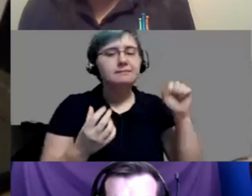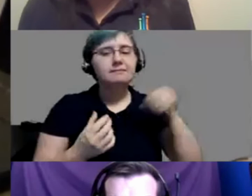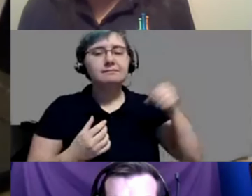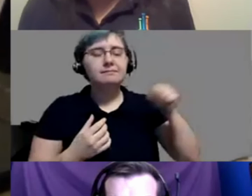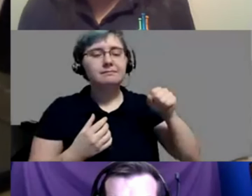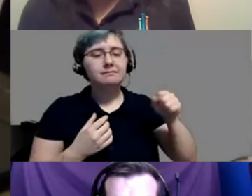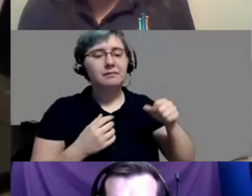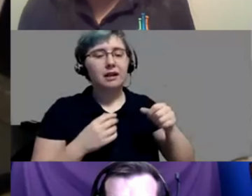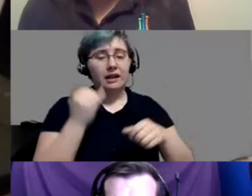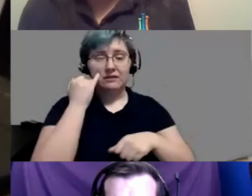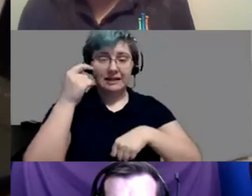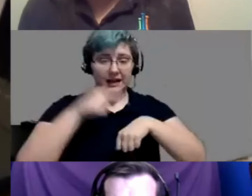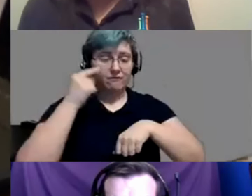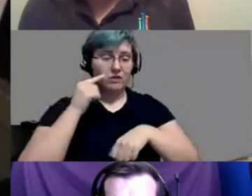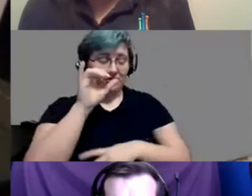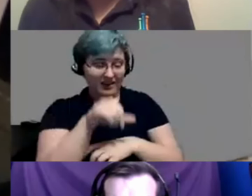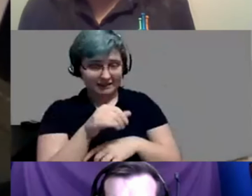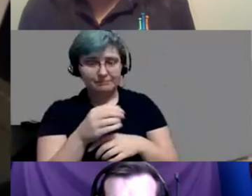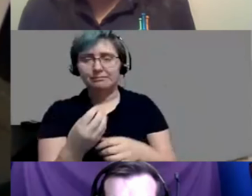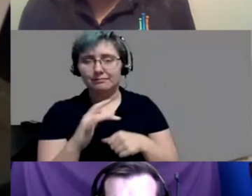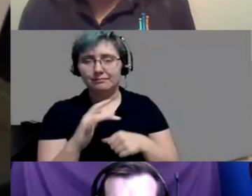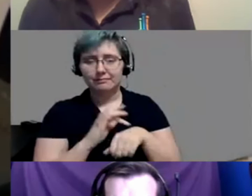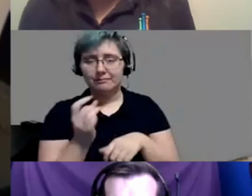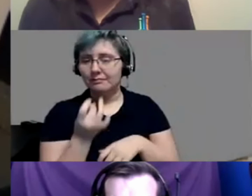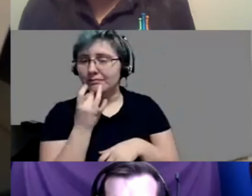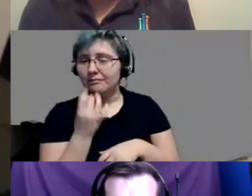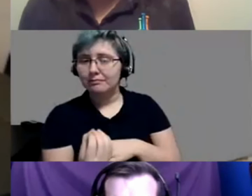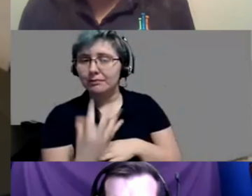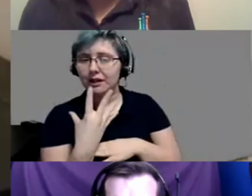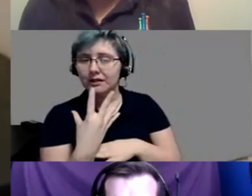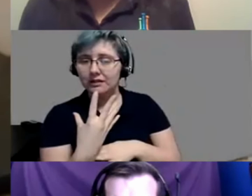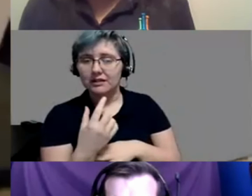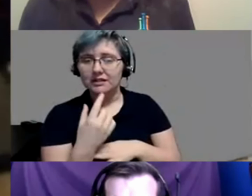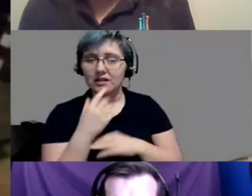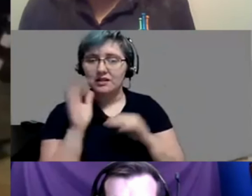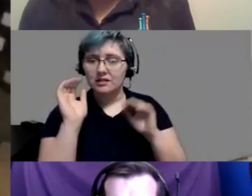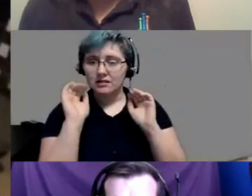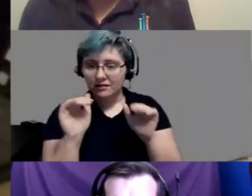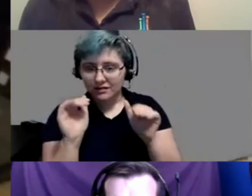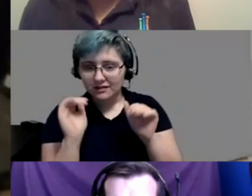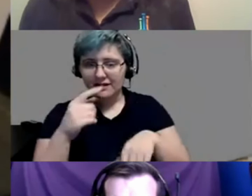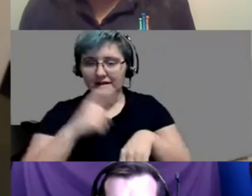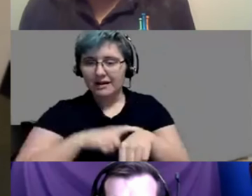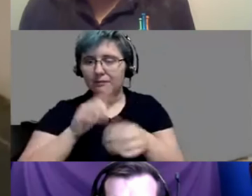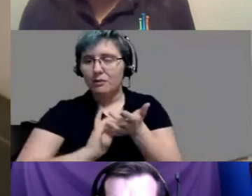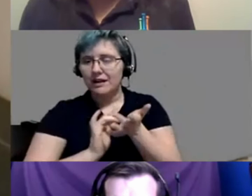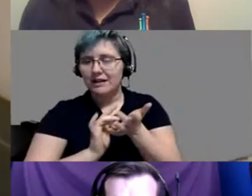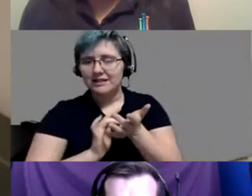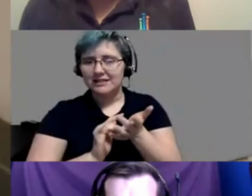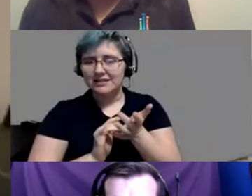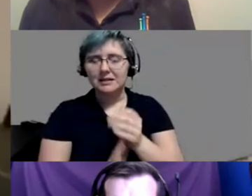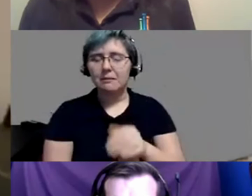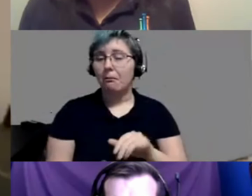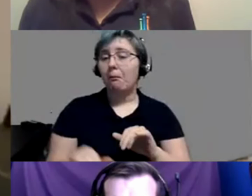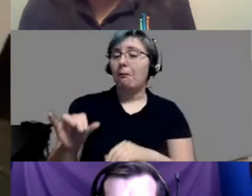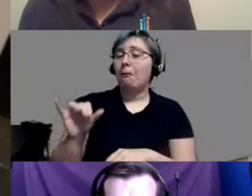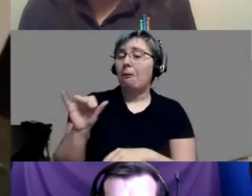then it goes, Marci, it's time to take your meds. All right. And so,